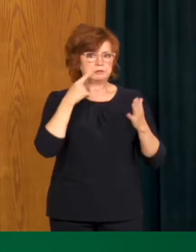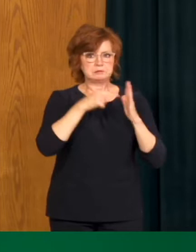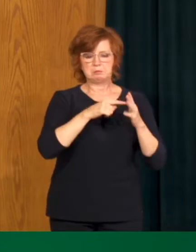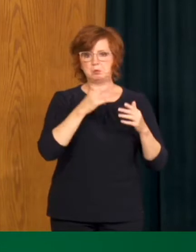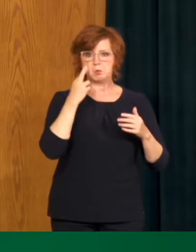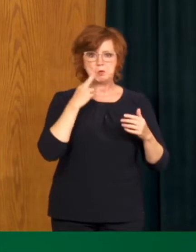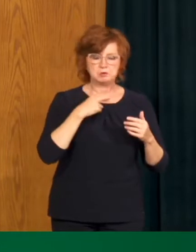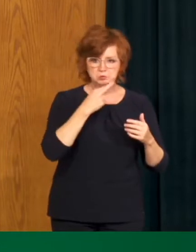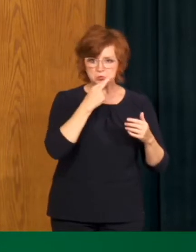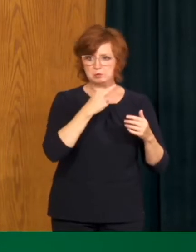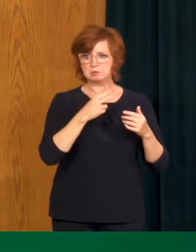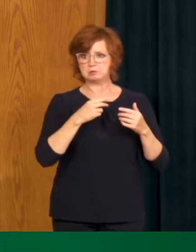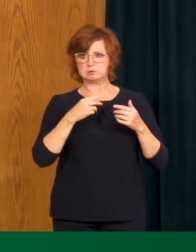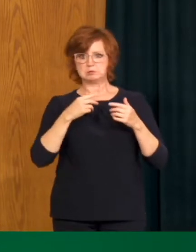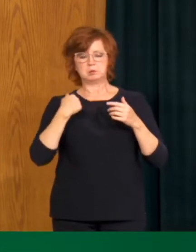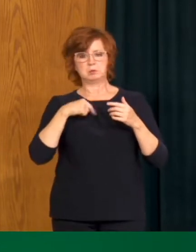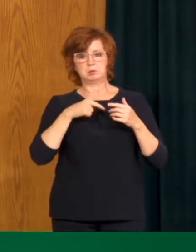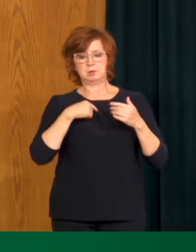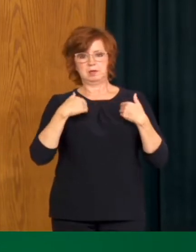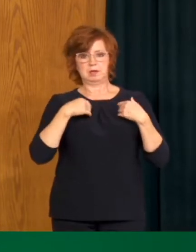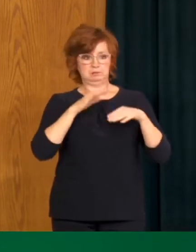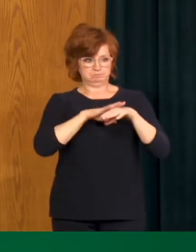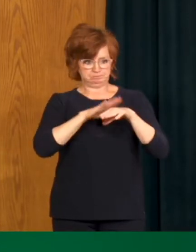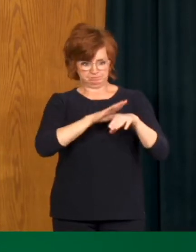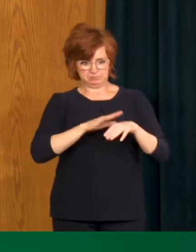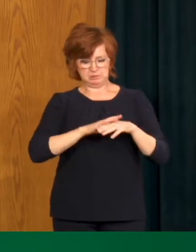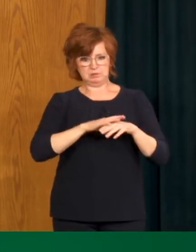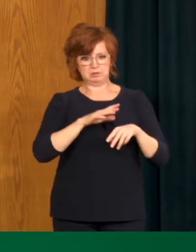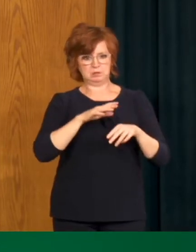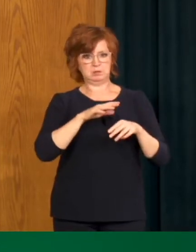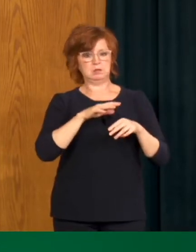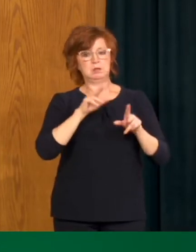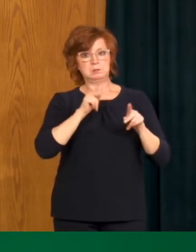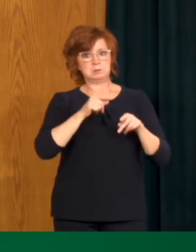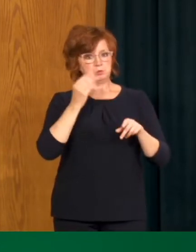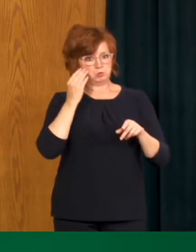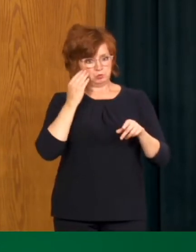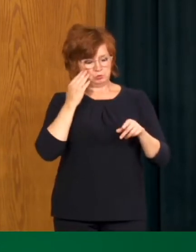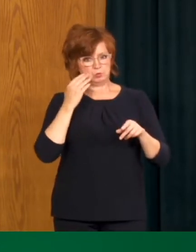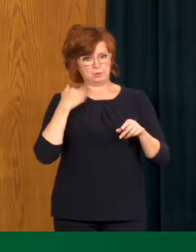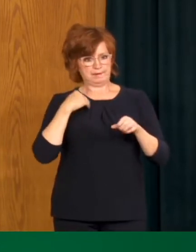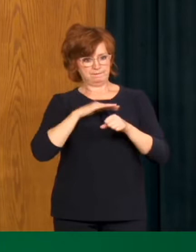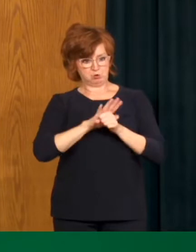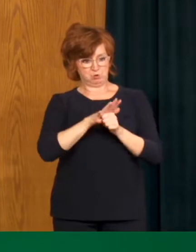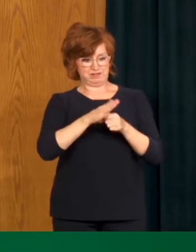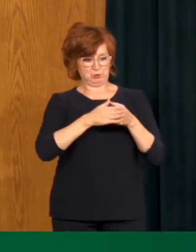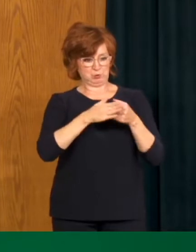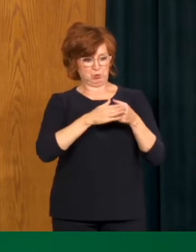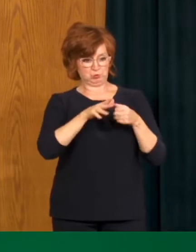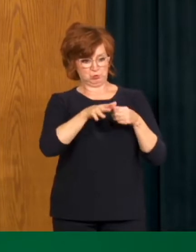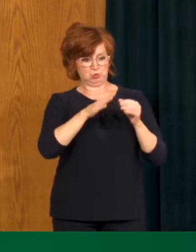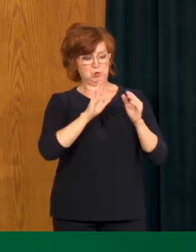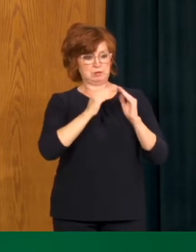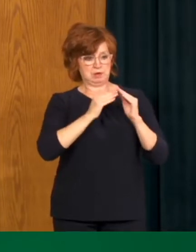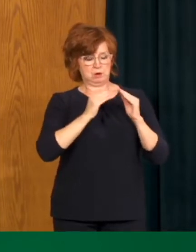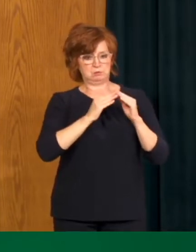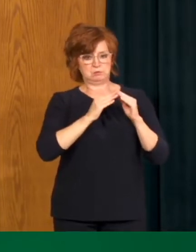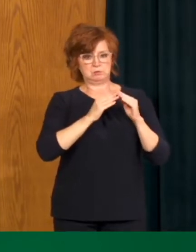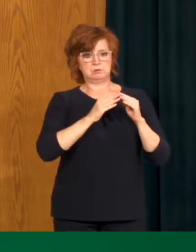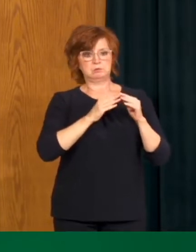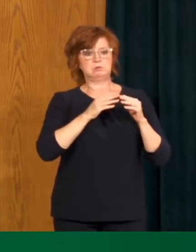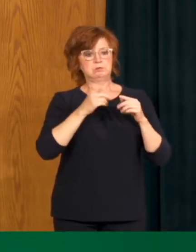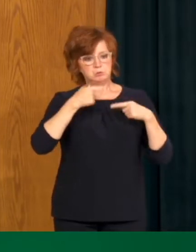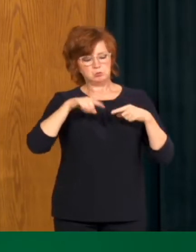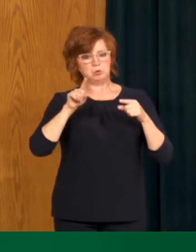the area in the province so that people are aware and that there has been COVID detected in that community and can come follow up for